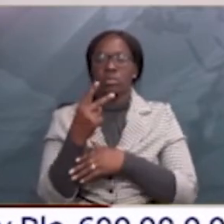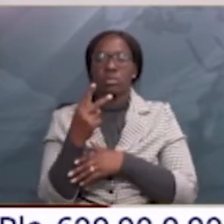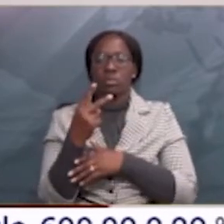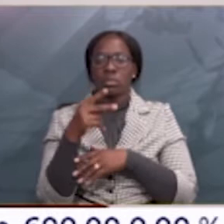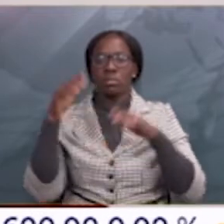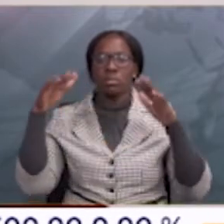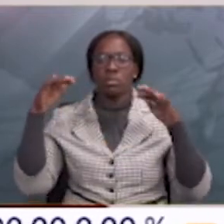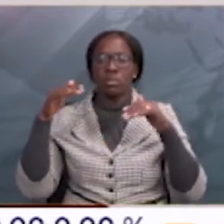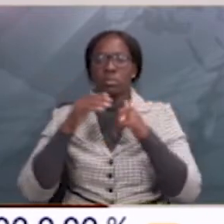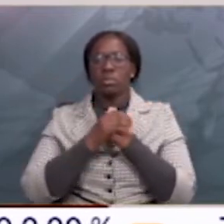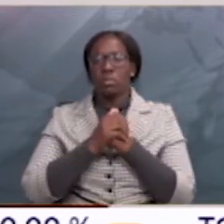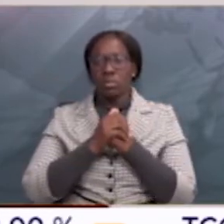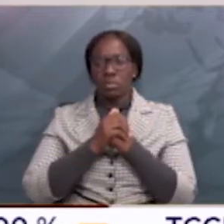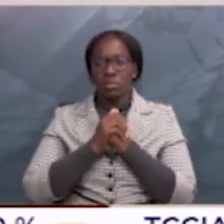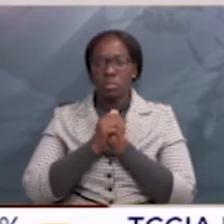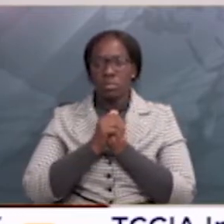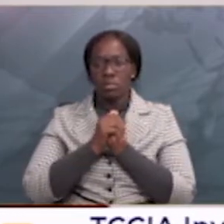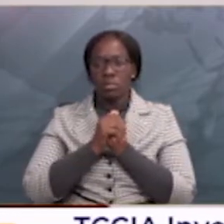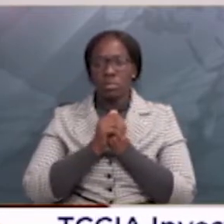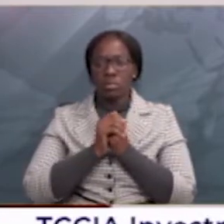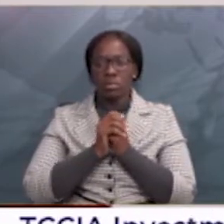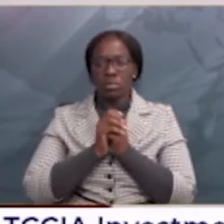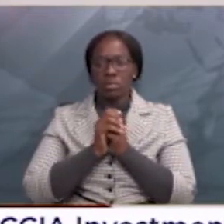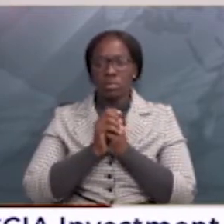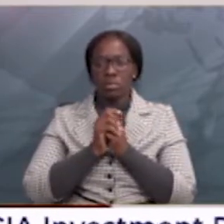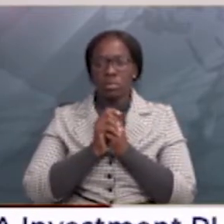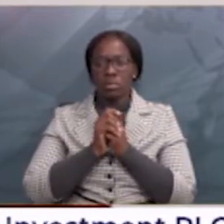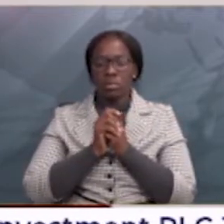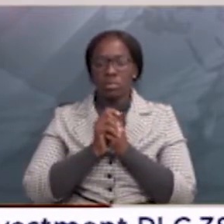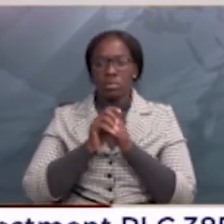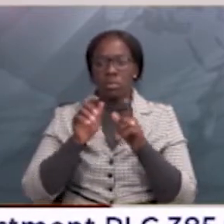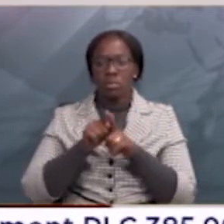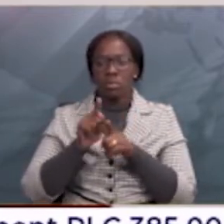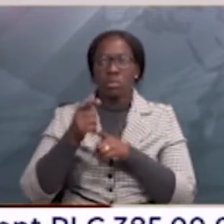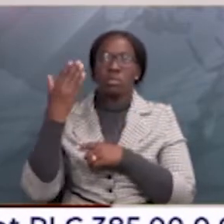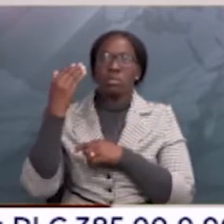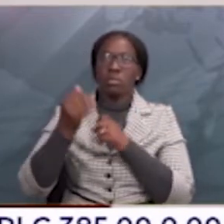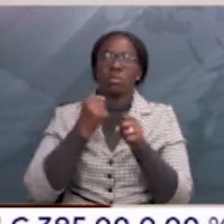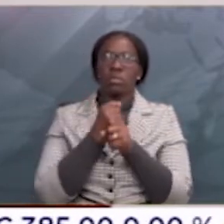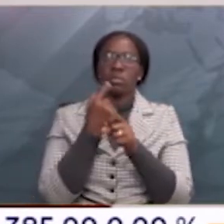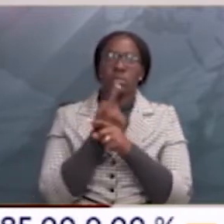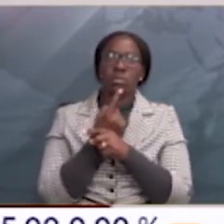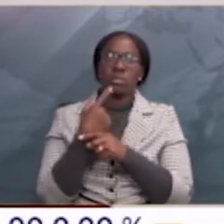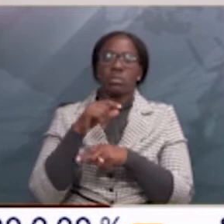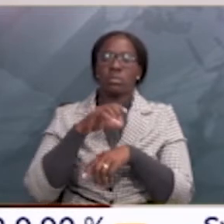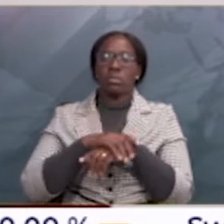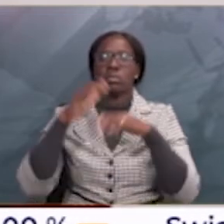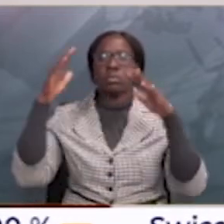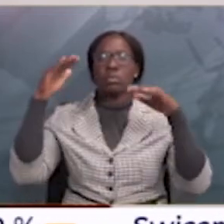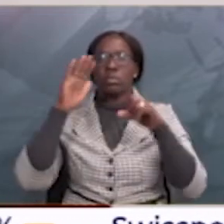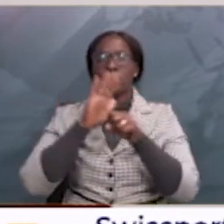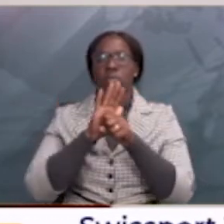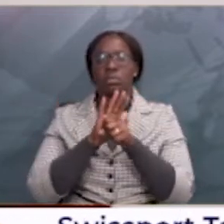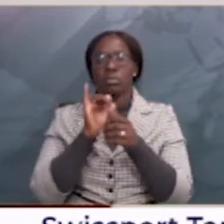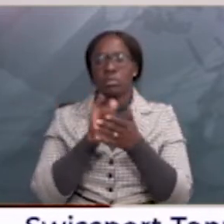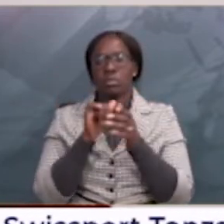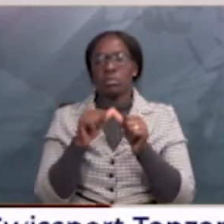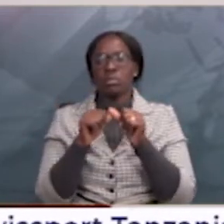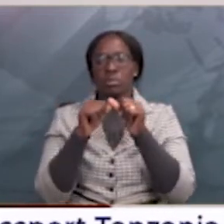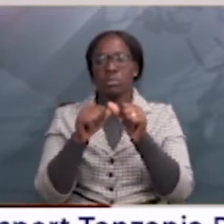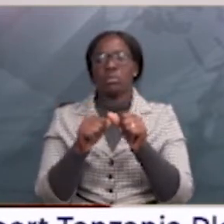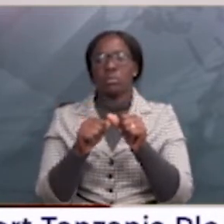rainfall in the coming season. Unlike last year when we had a lot of rainfall, which has continued even up